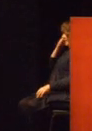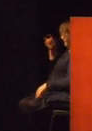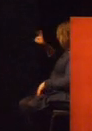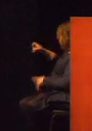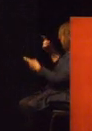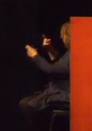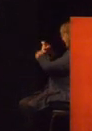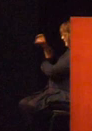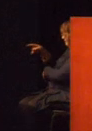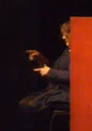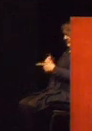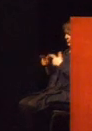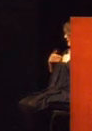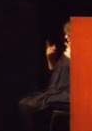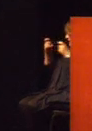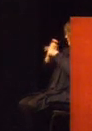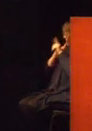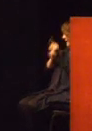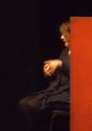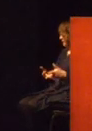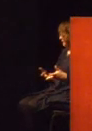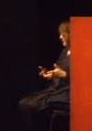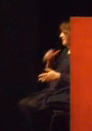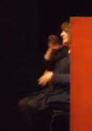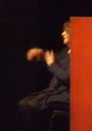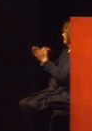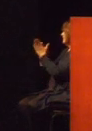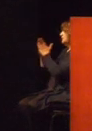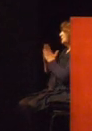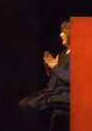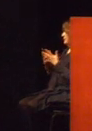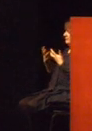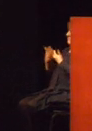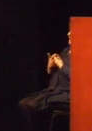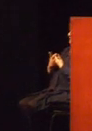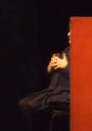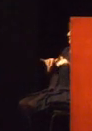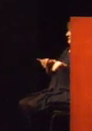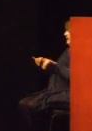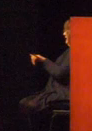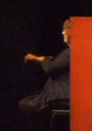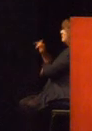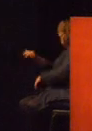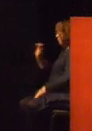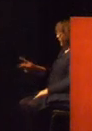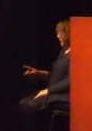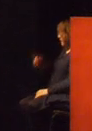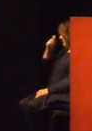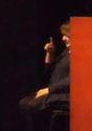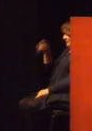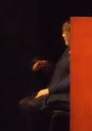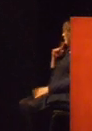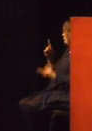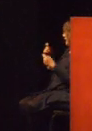complex question, you're going to get complex answers. And so not every chapter in the book aligns with every other chapter, and that's okay, because the question is a complex